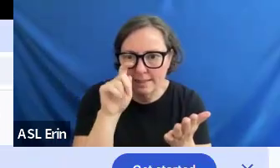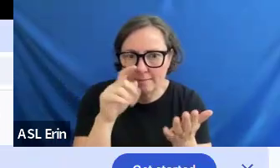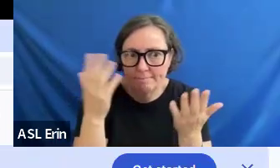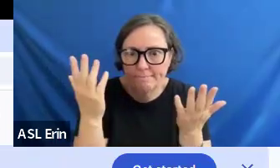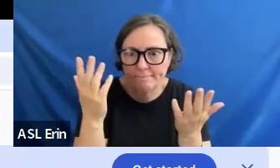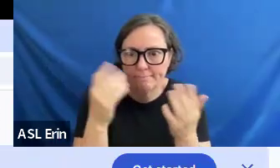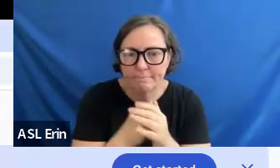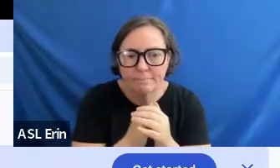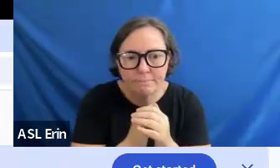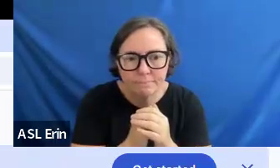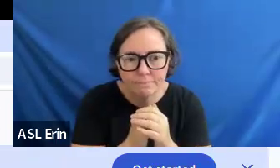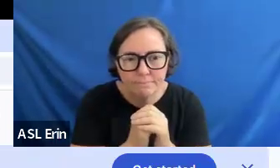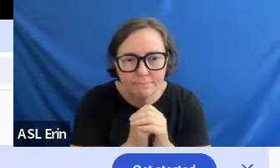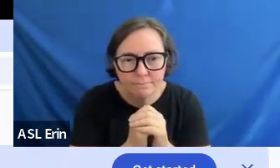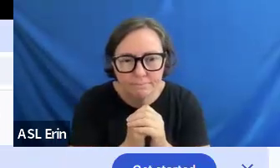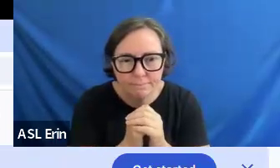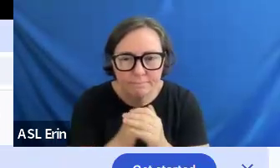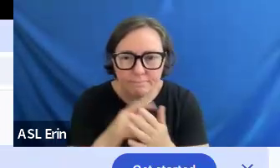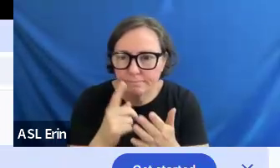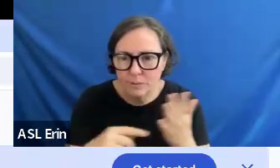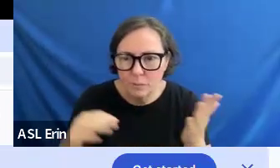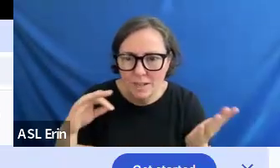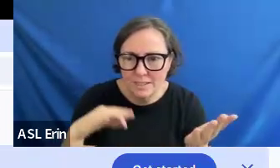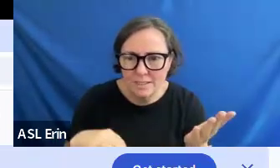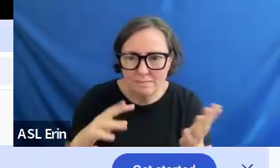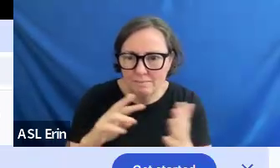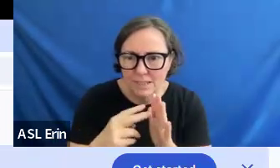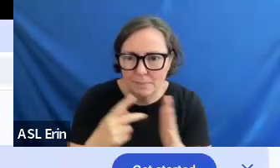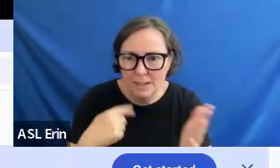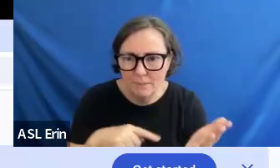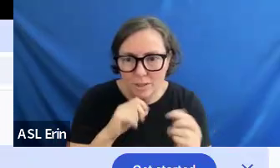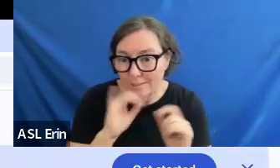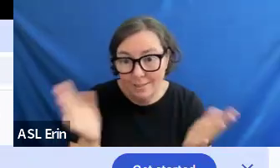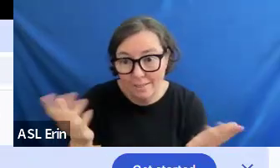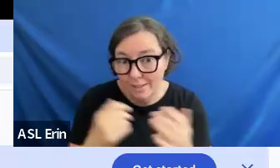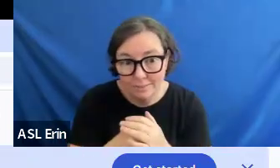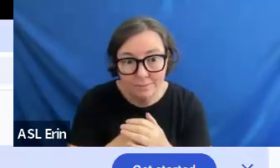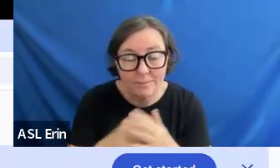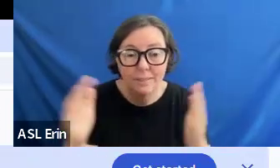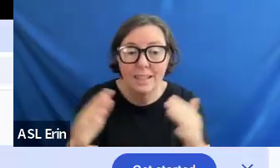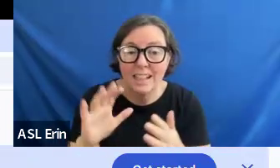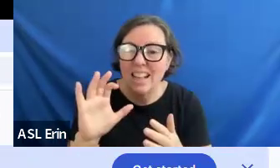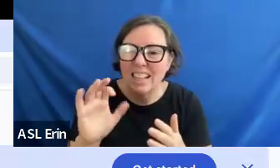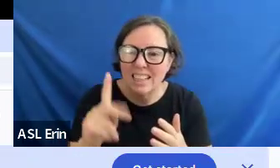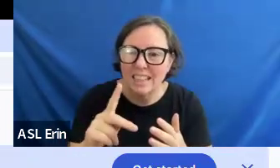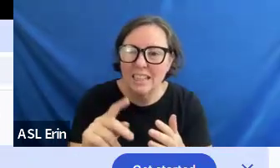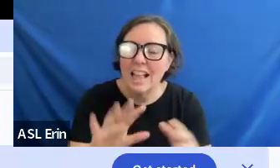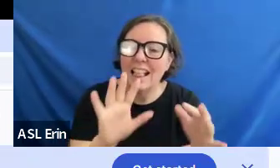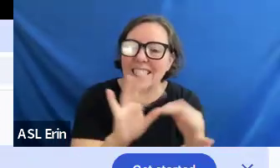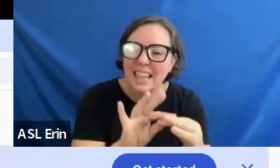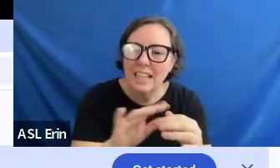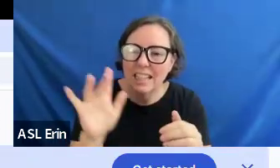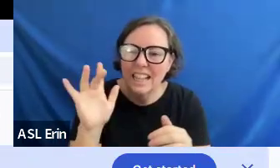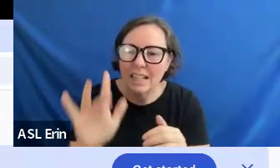So what does that actually mean? Right? Nothing. Link, click here. Link, click